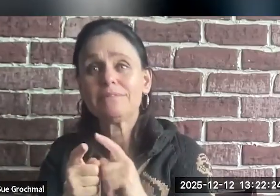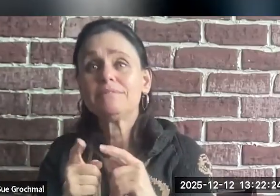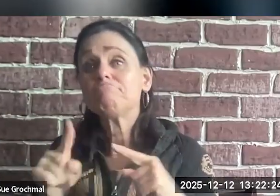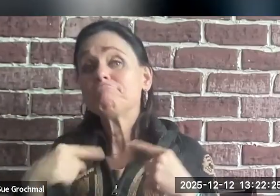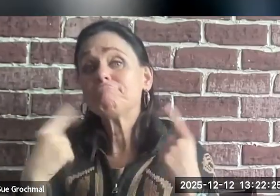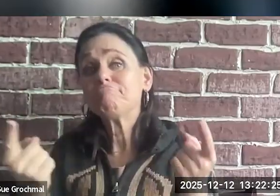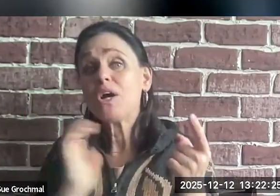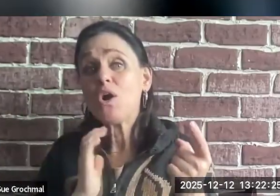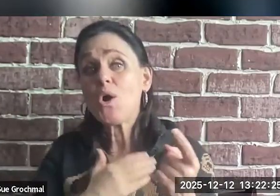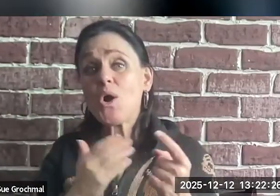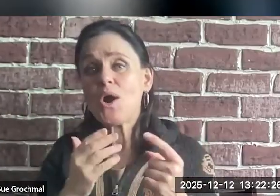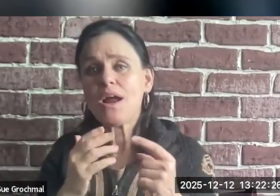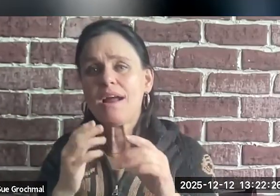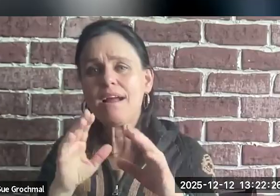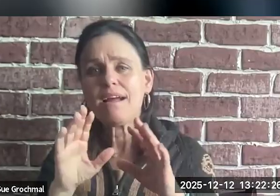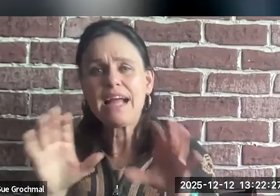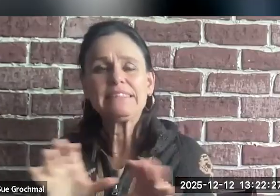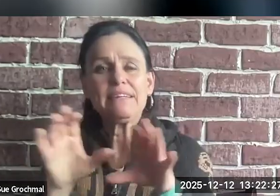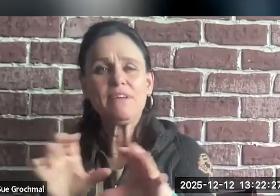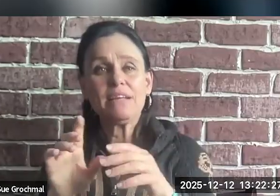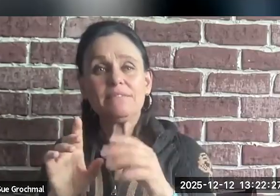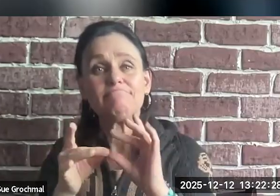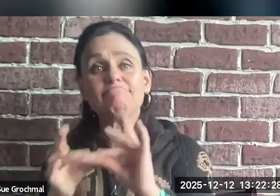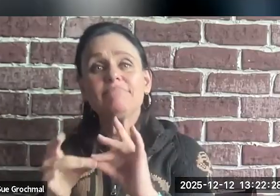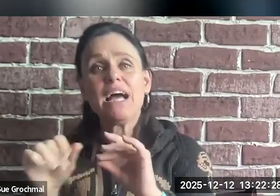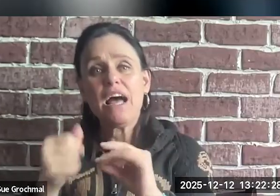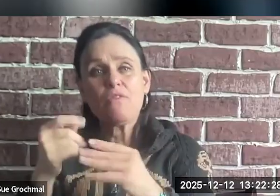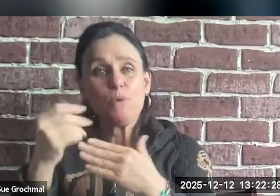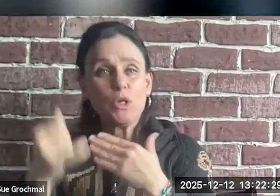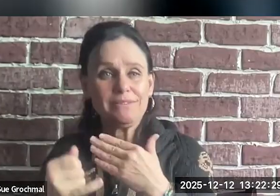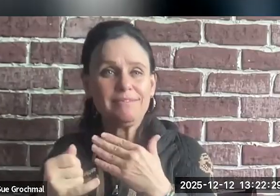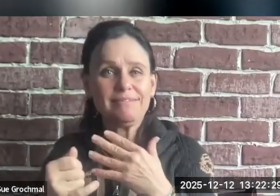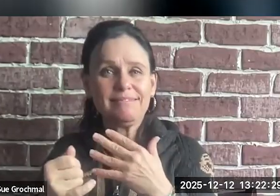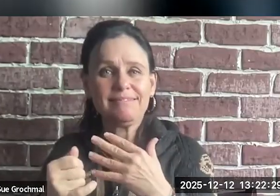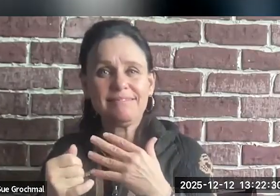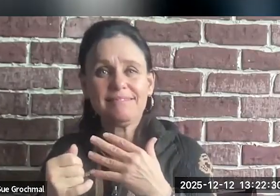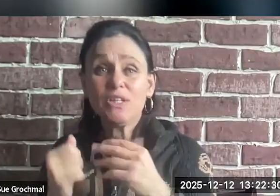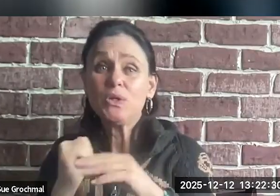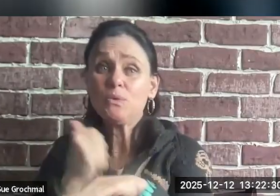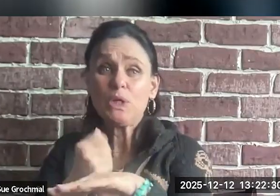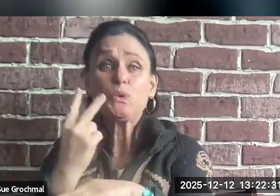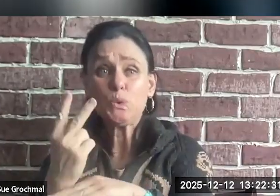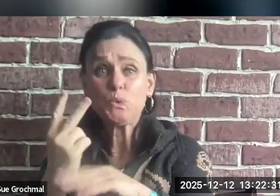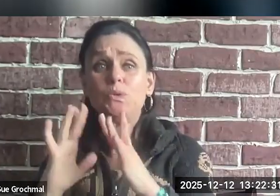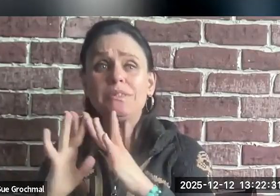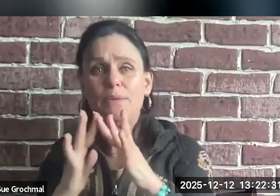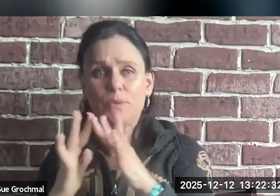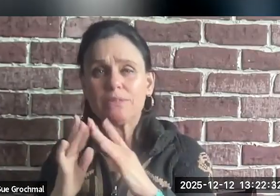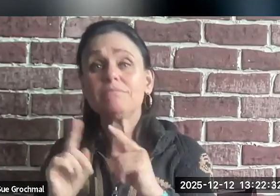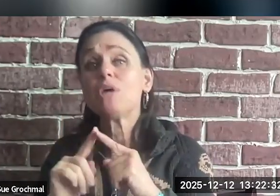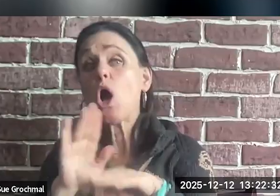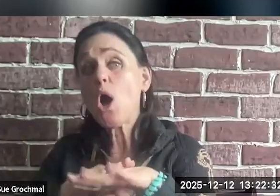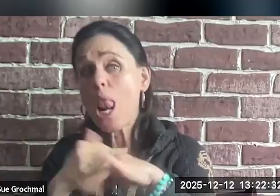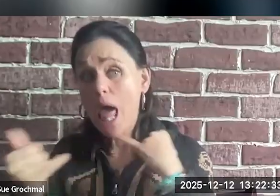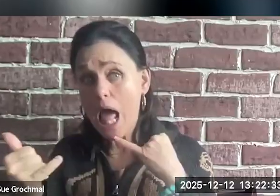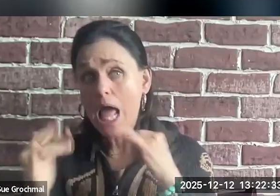our activities within this other project that's very much related, we're creating two networks. One which is an online